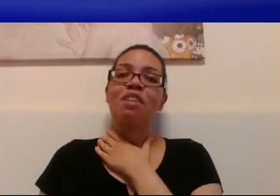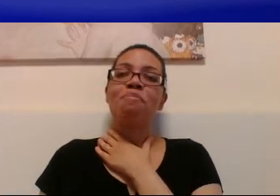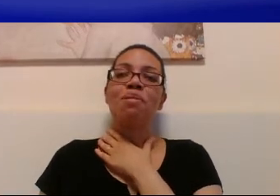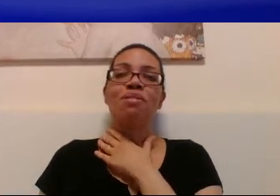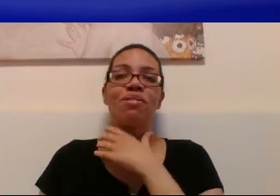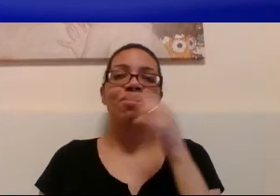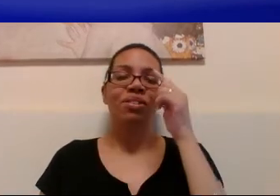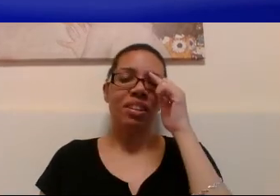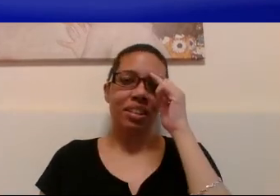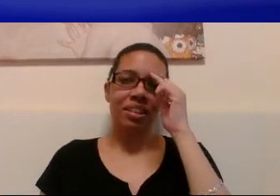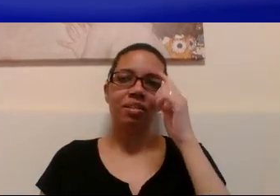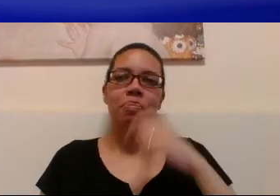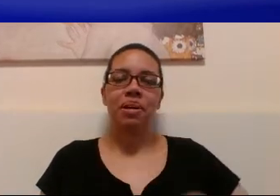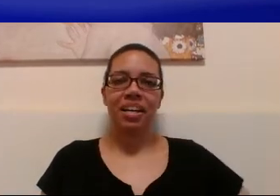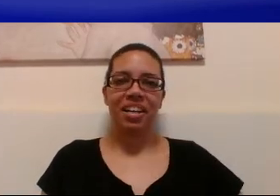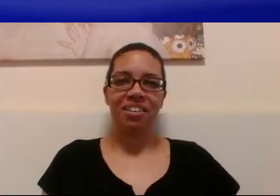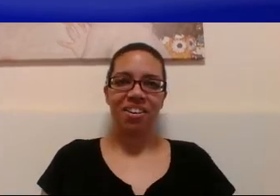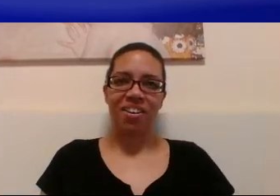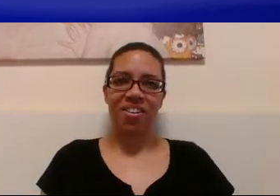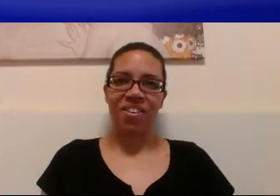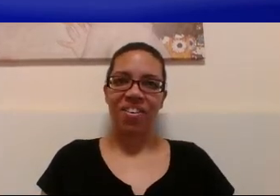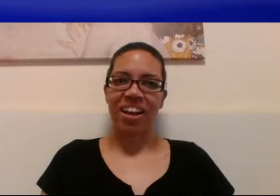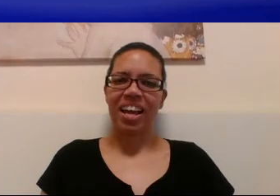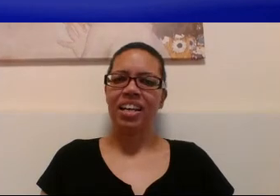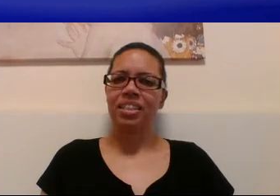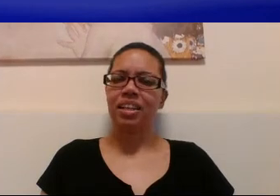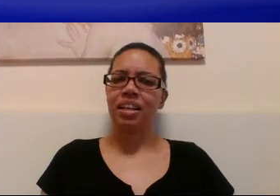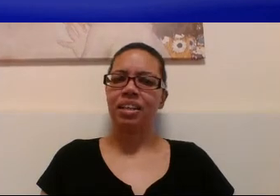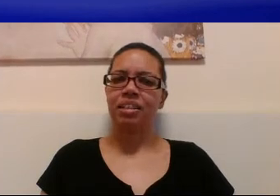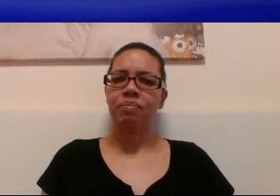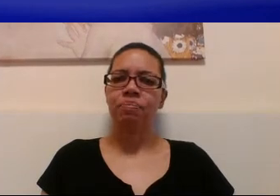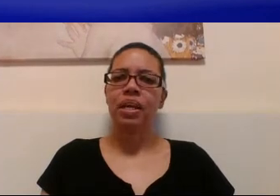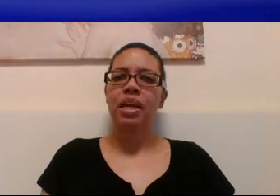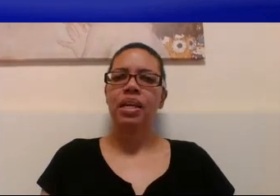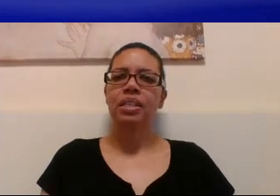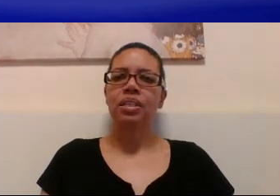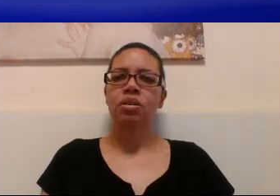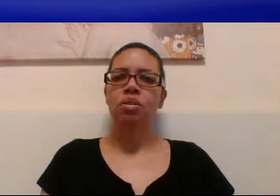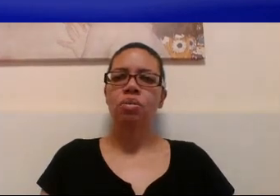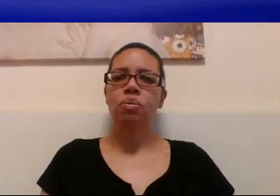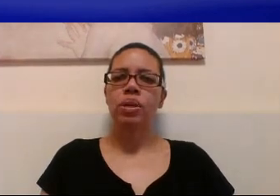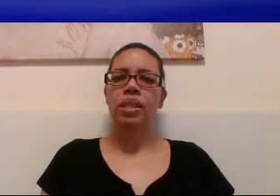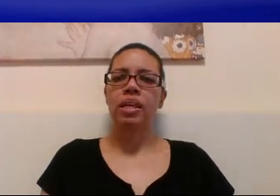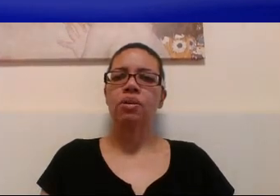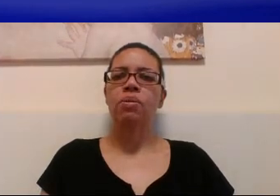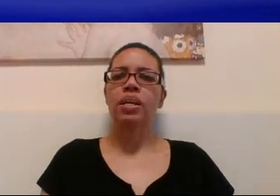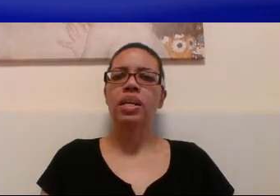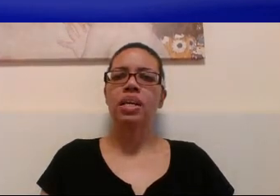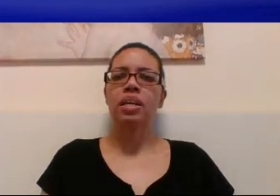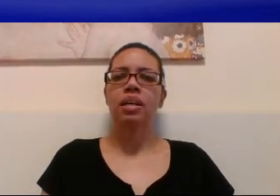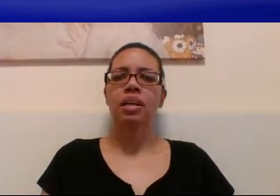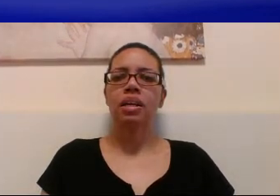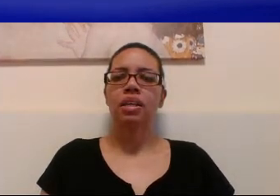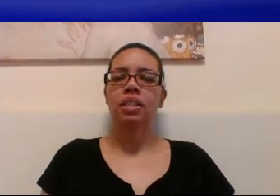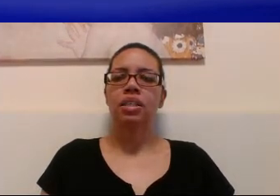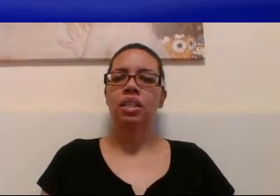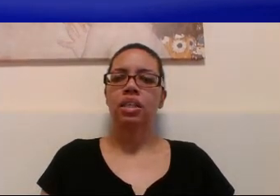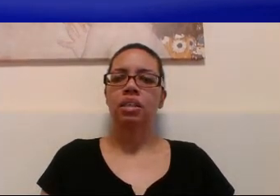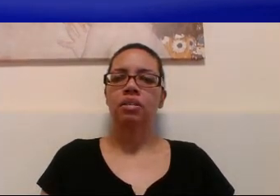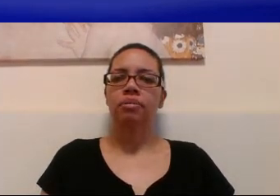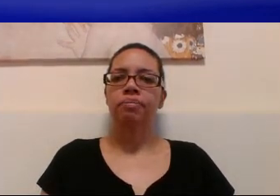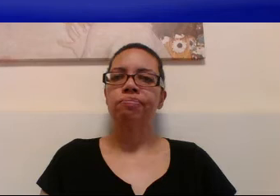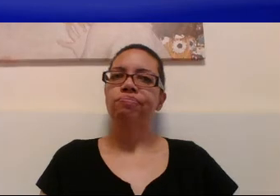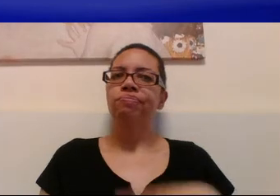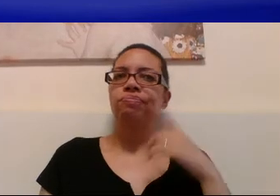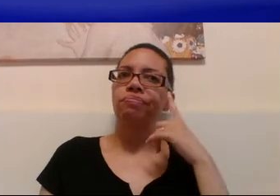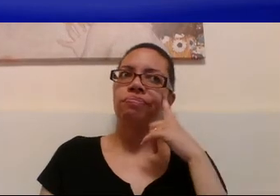Yes, blue superhero. Excellent. Let's go with the green